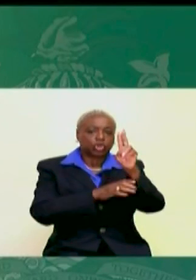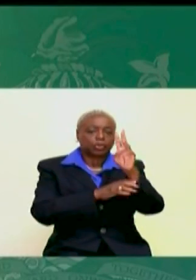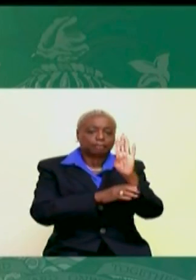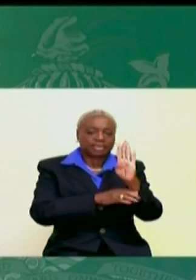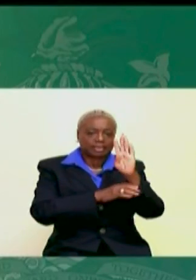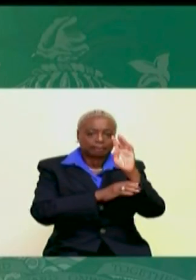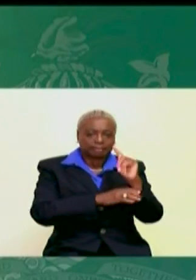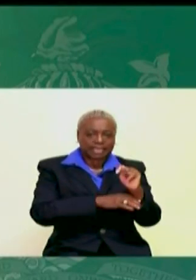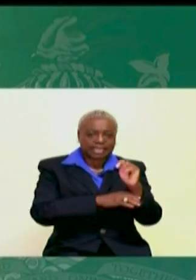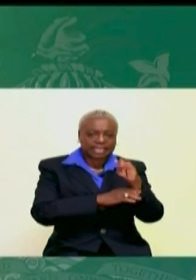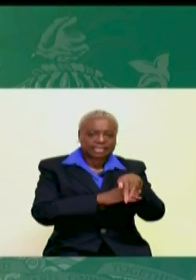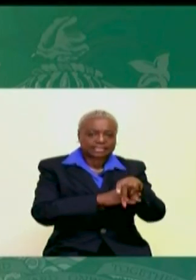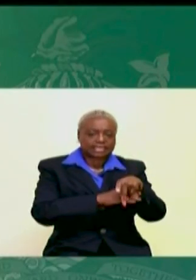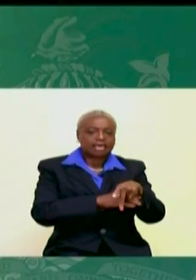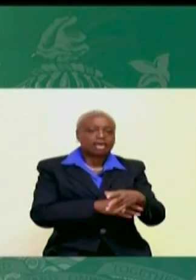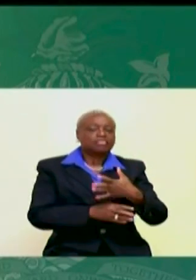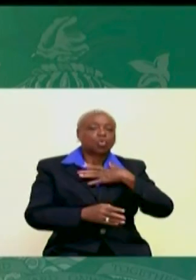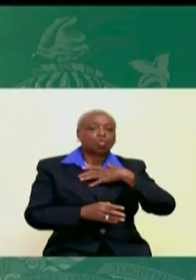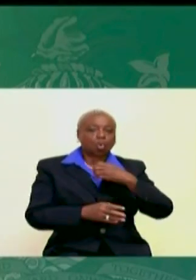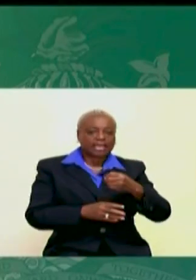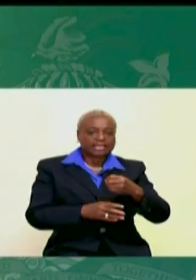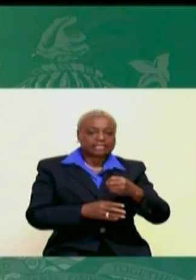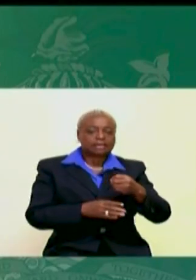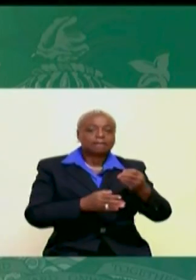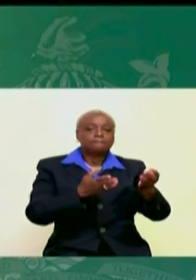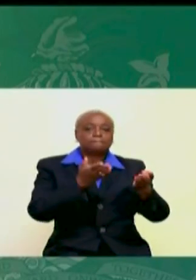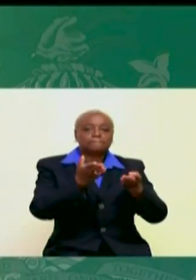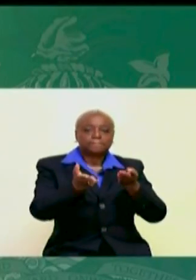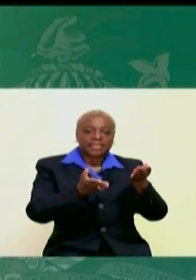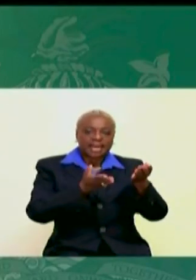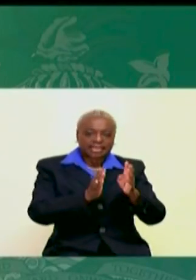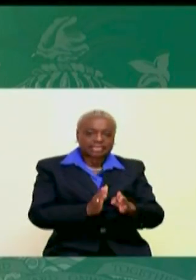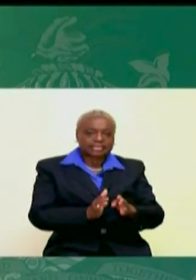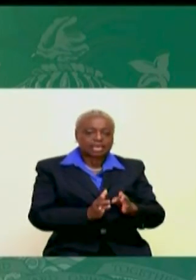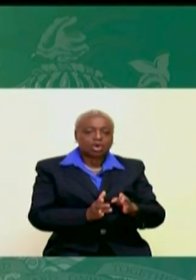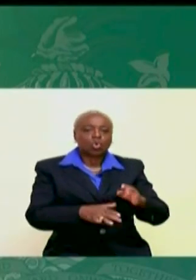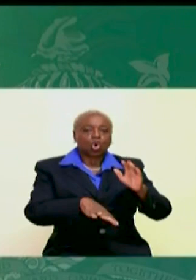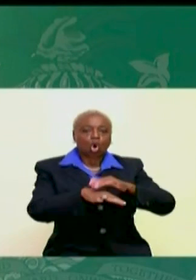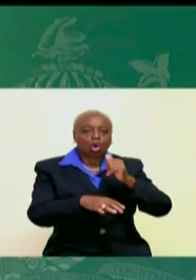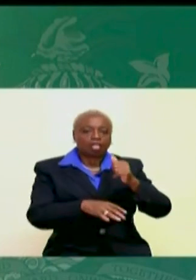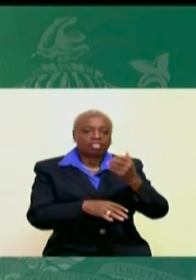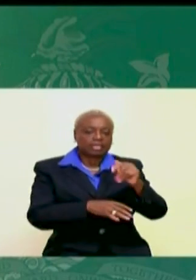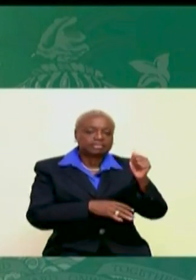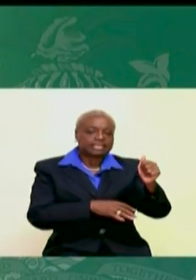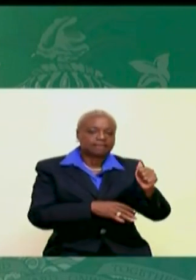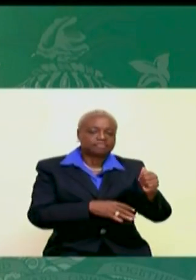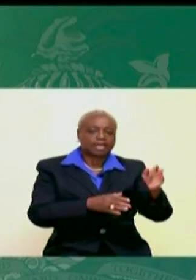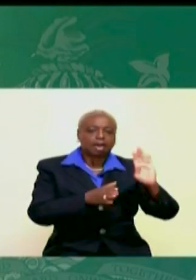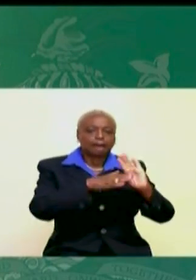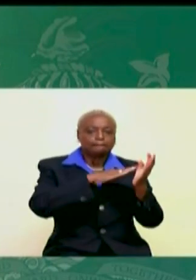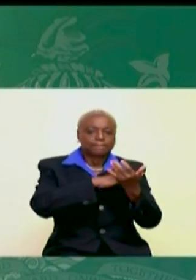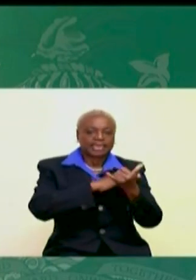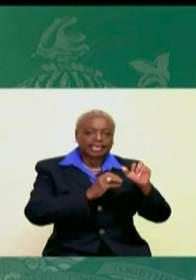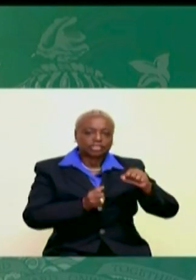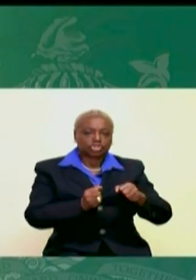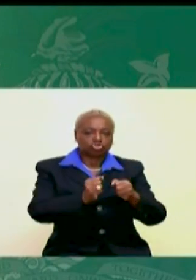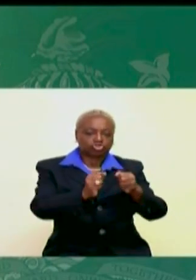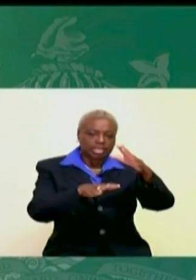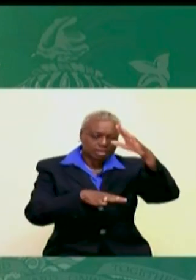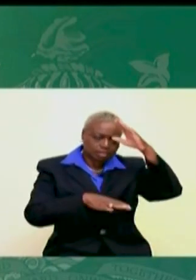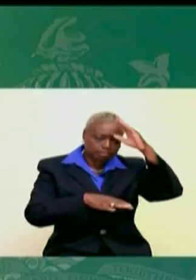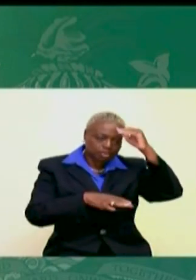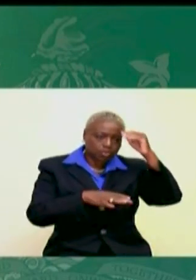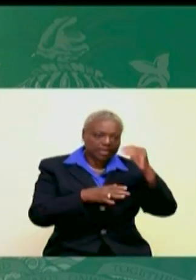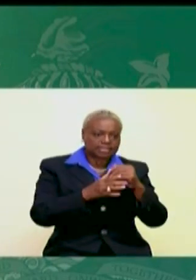white merchant princes, who call themselves the Bay Street Boys. One of the main beneficiaries of all the commerce is Sir